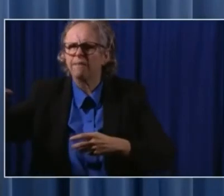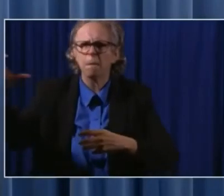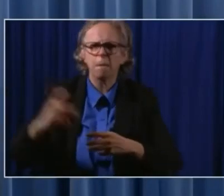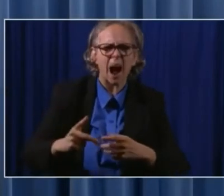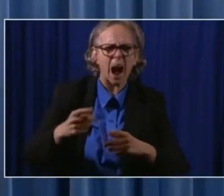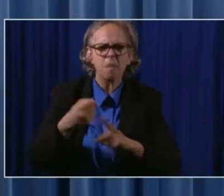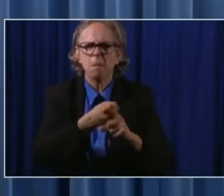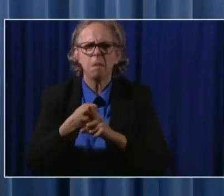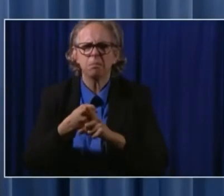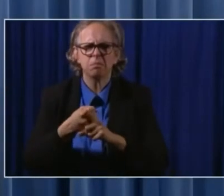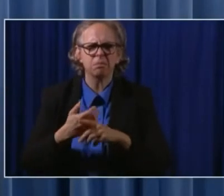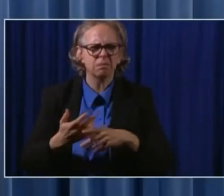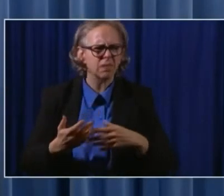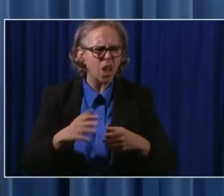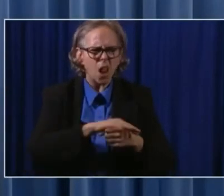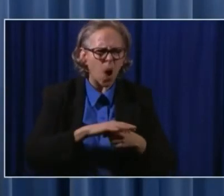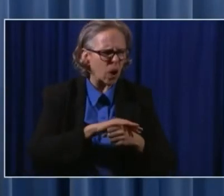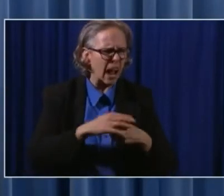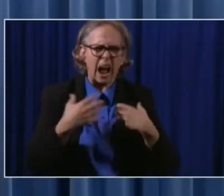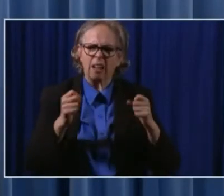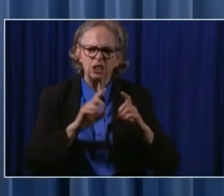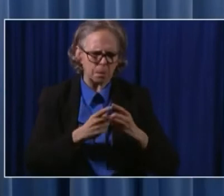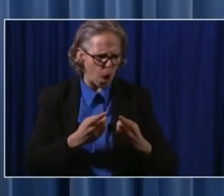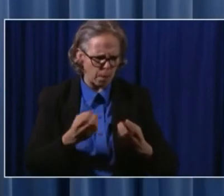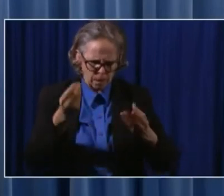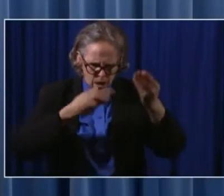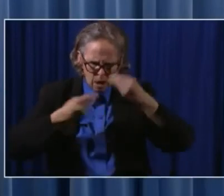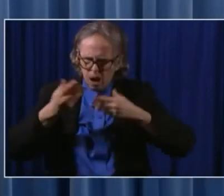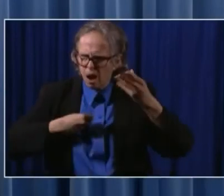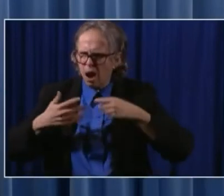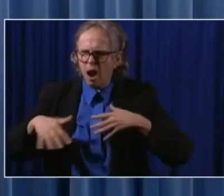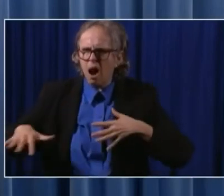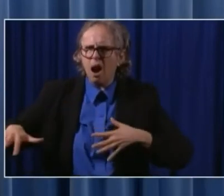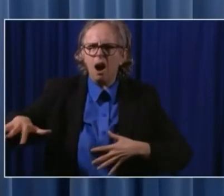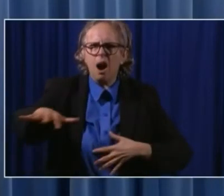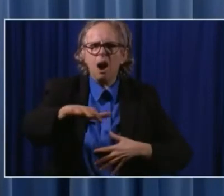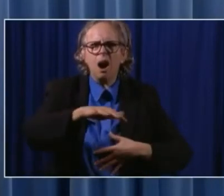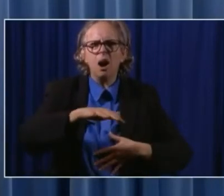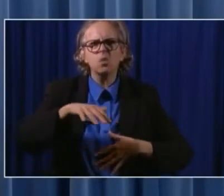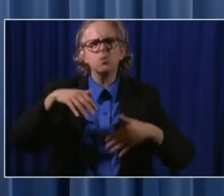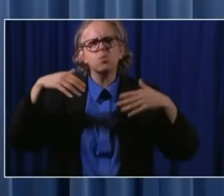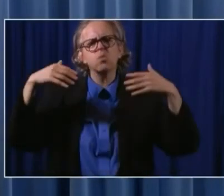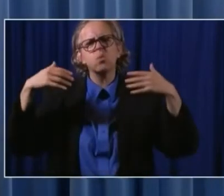health departments, finding out exactly what they're seeing, where they're seeing people infected.